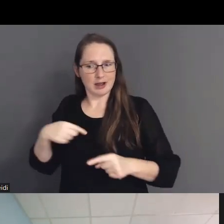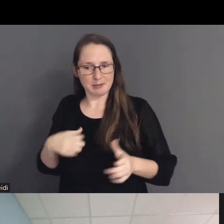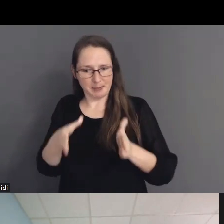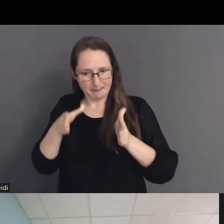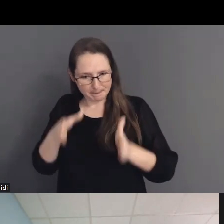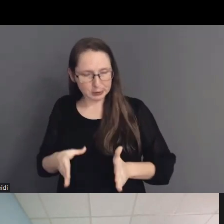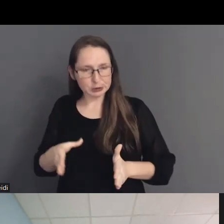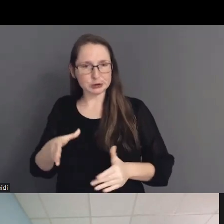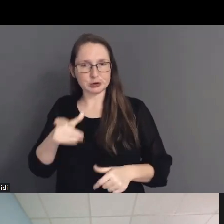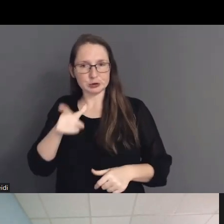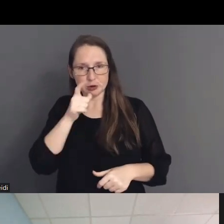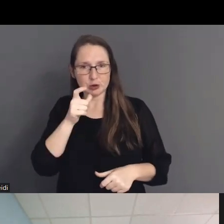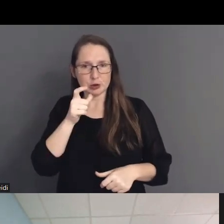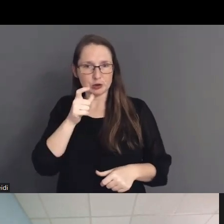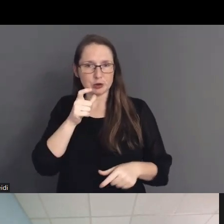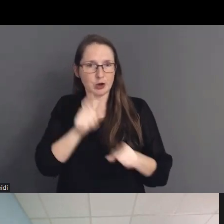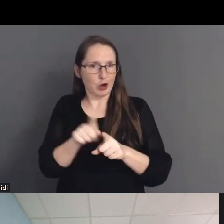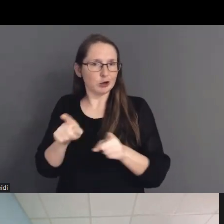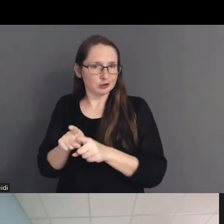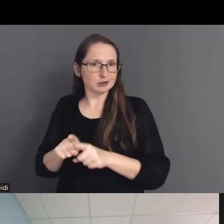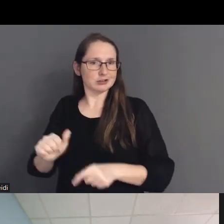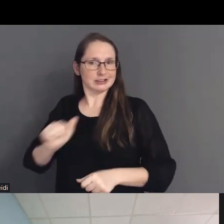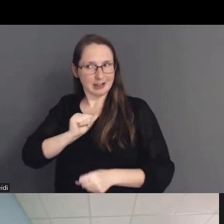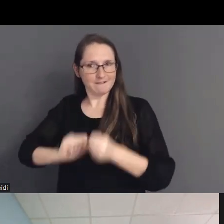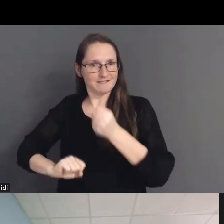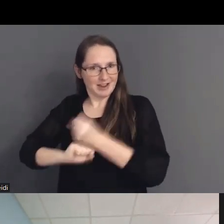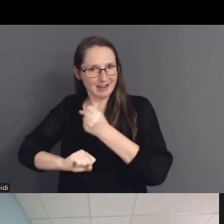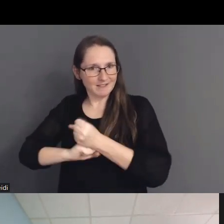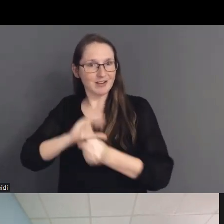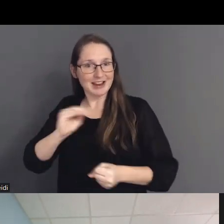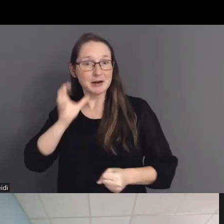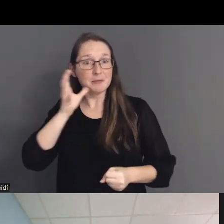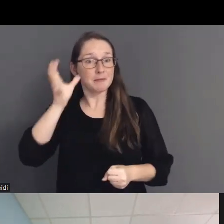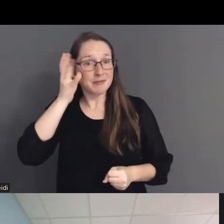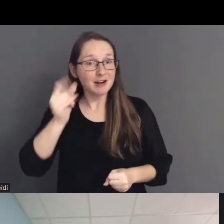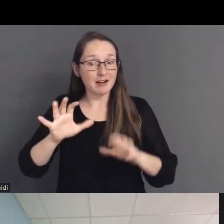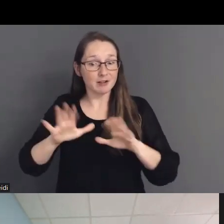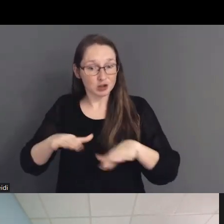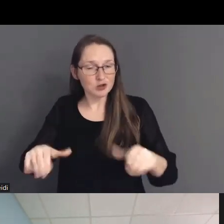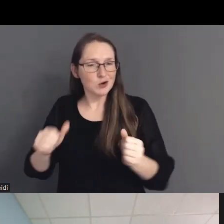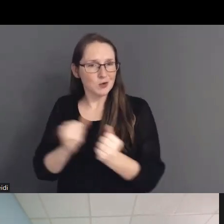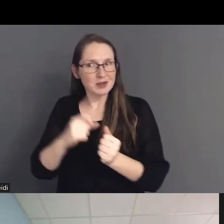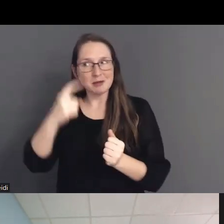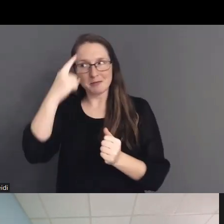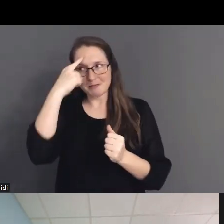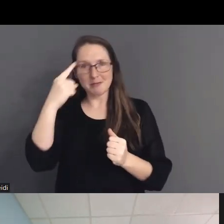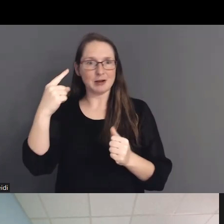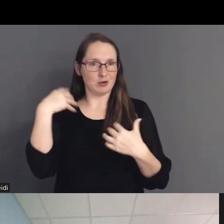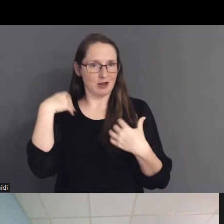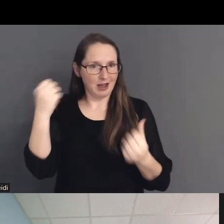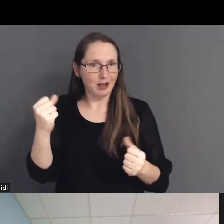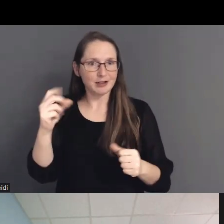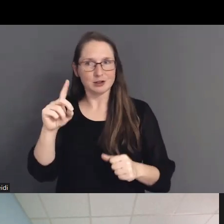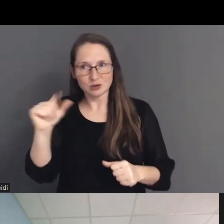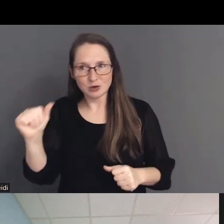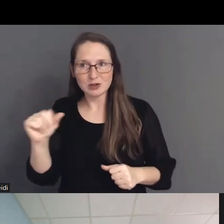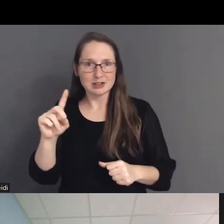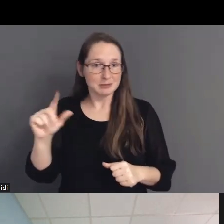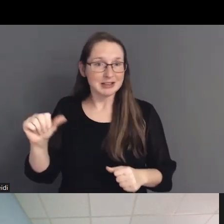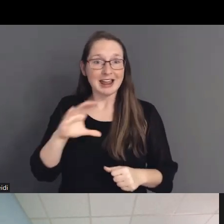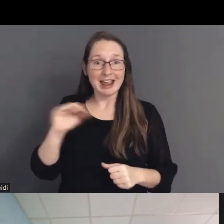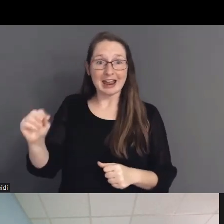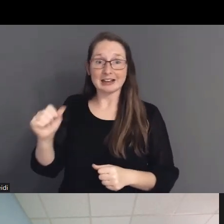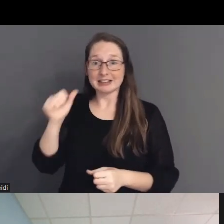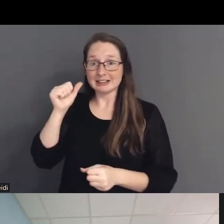individual who is also a self-advocate and a parent of children with mental health disorders and disabilities, and then a